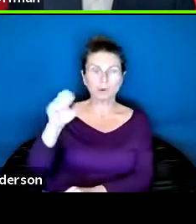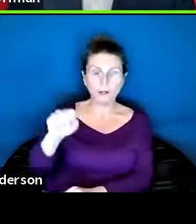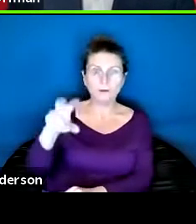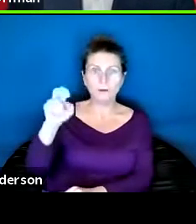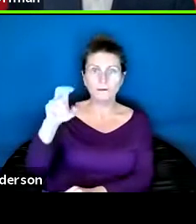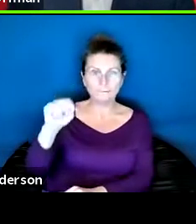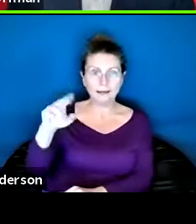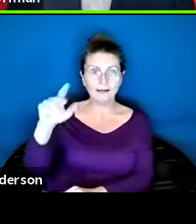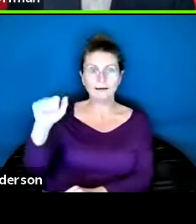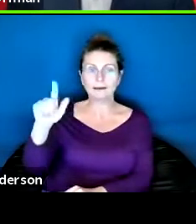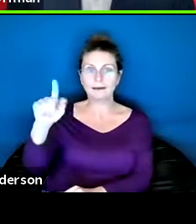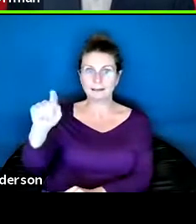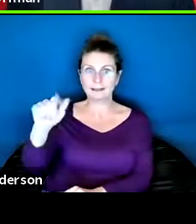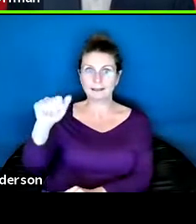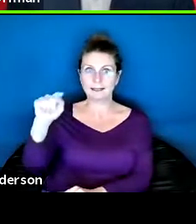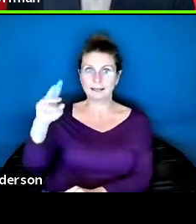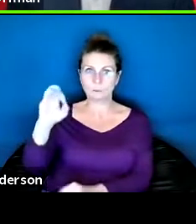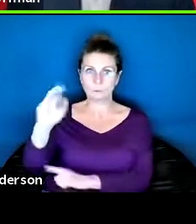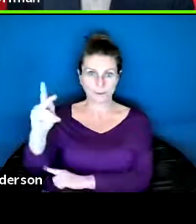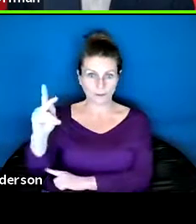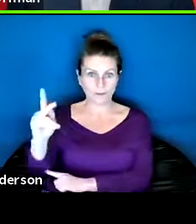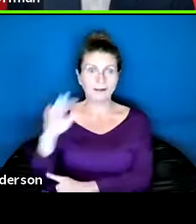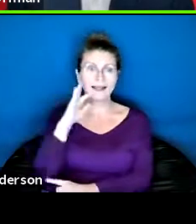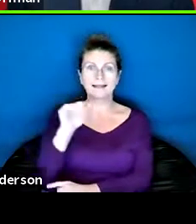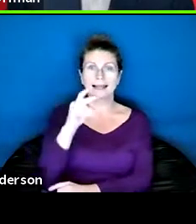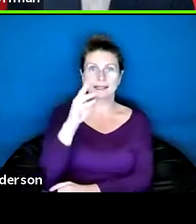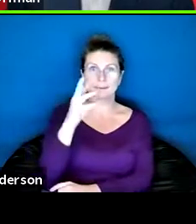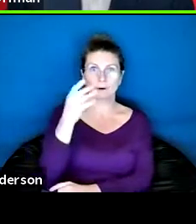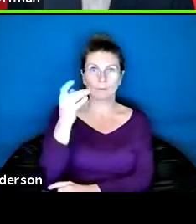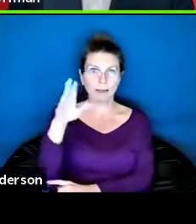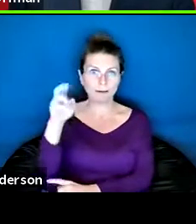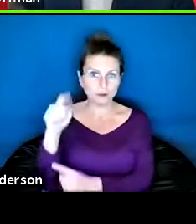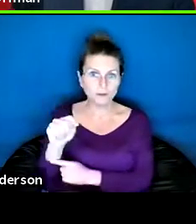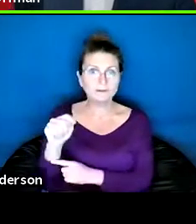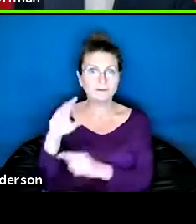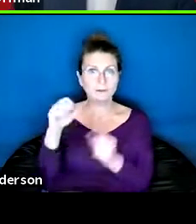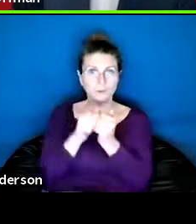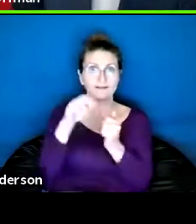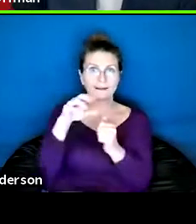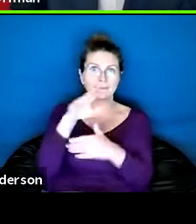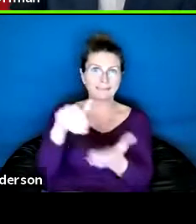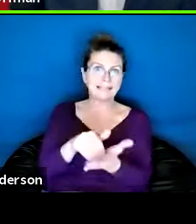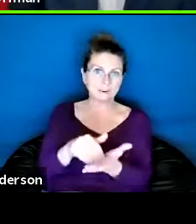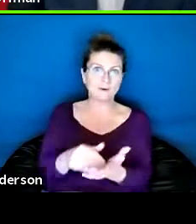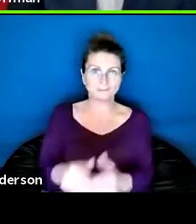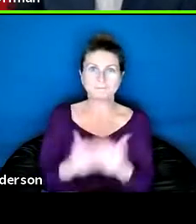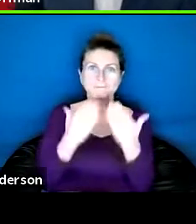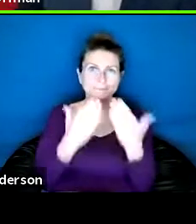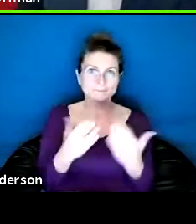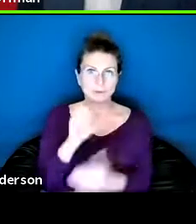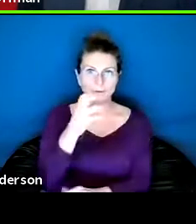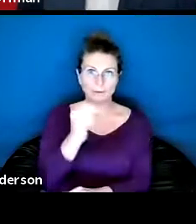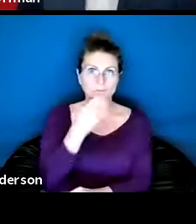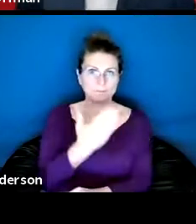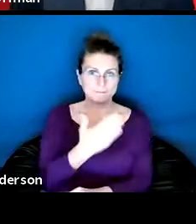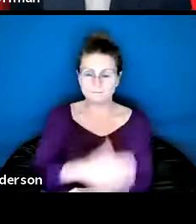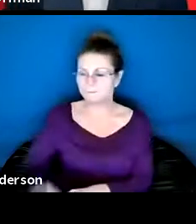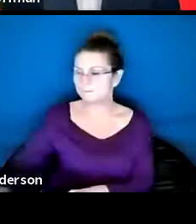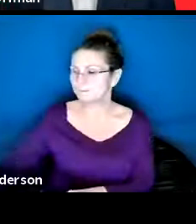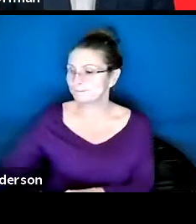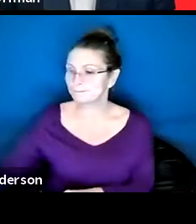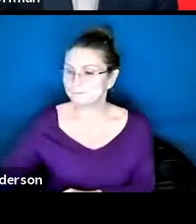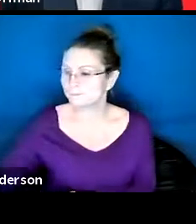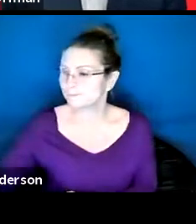who's an epidemiologist and the managing director of the WHO Collaborating Center. Susan. Good morning,